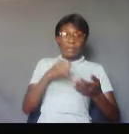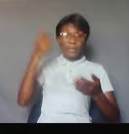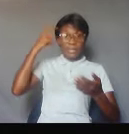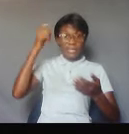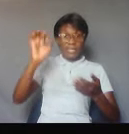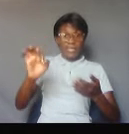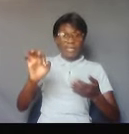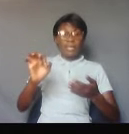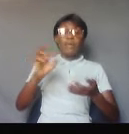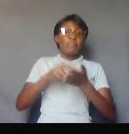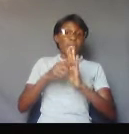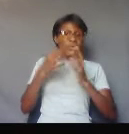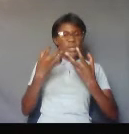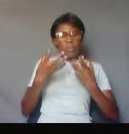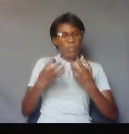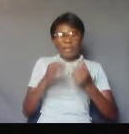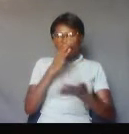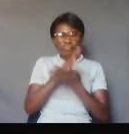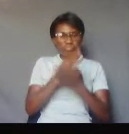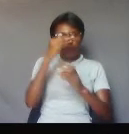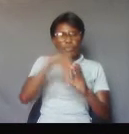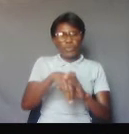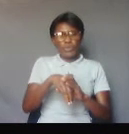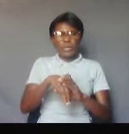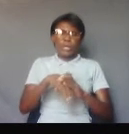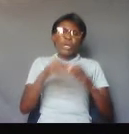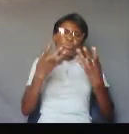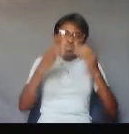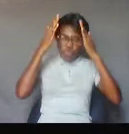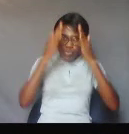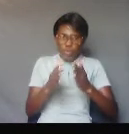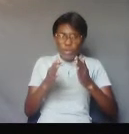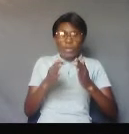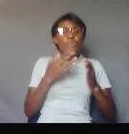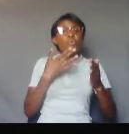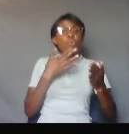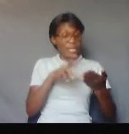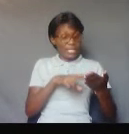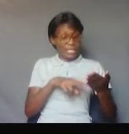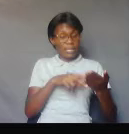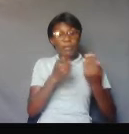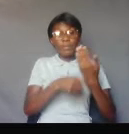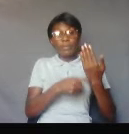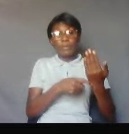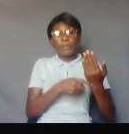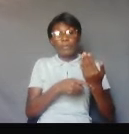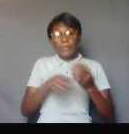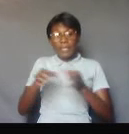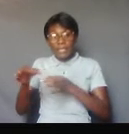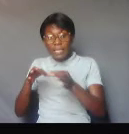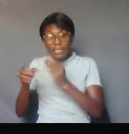reader and the interpretive skills that readers, in the multiple sense of the